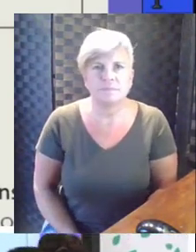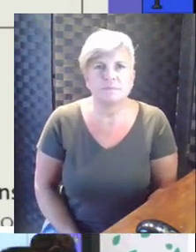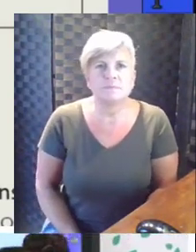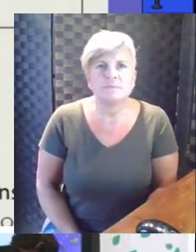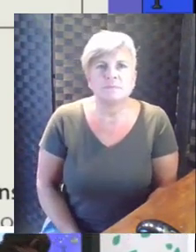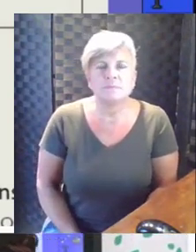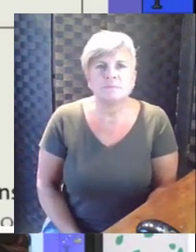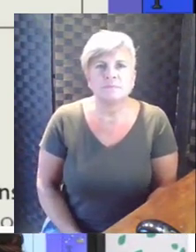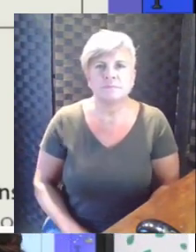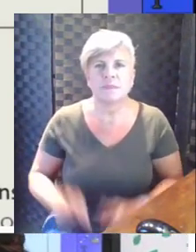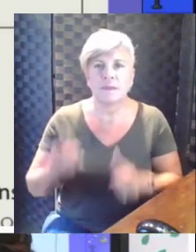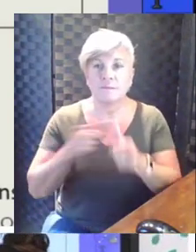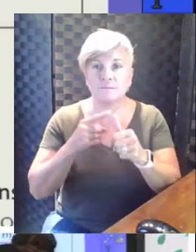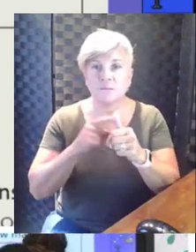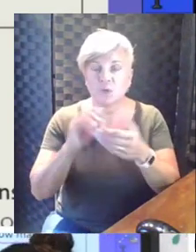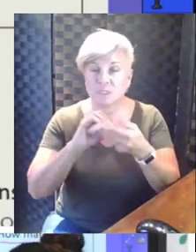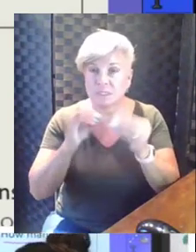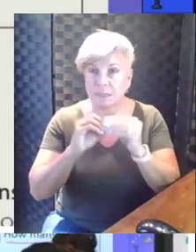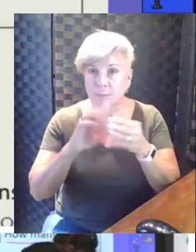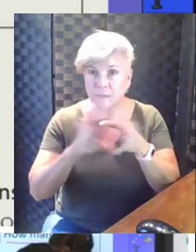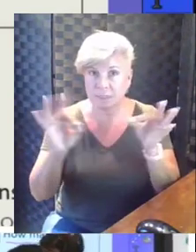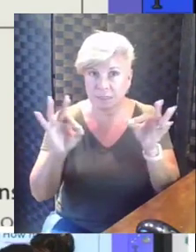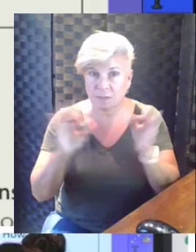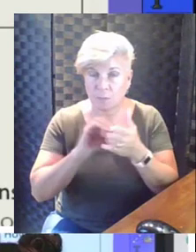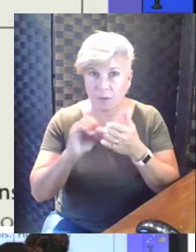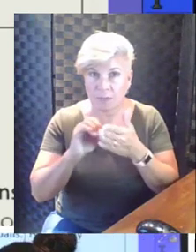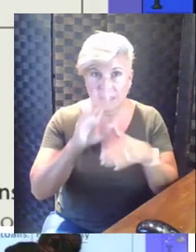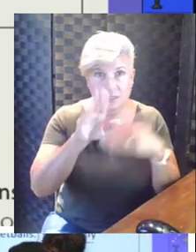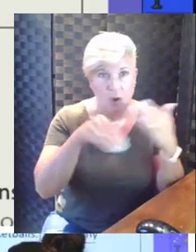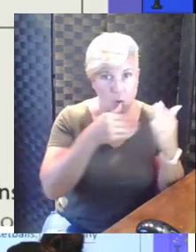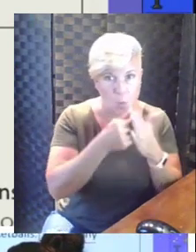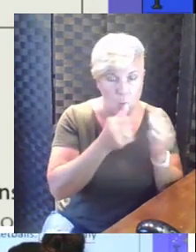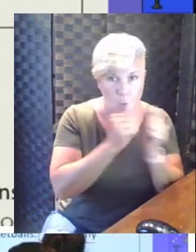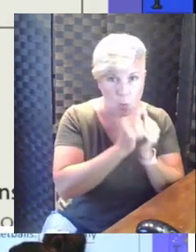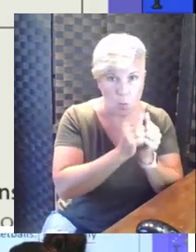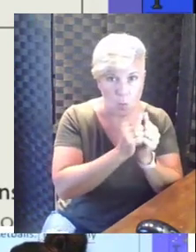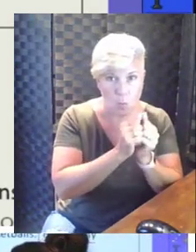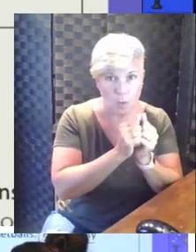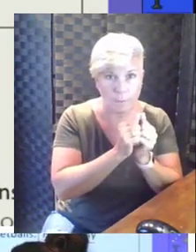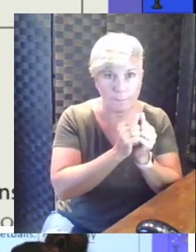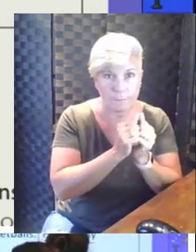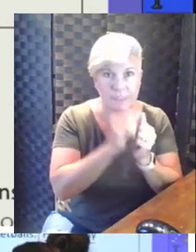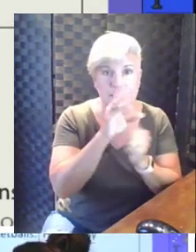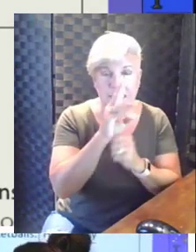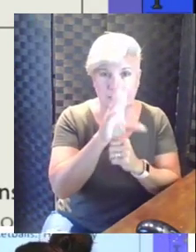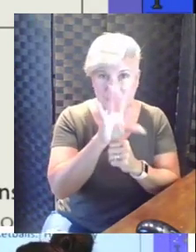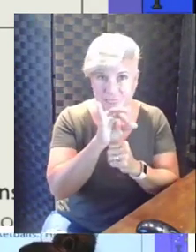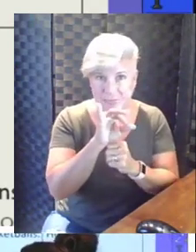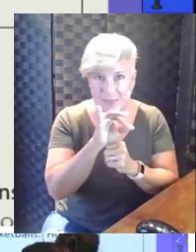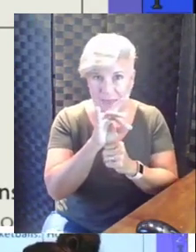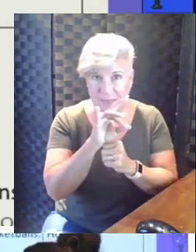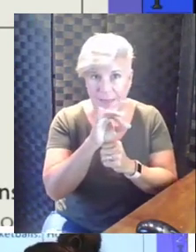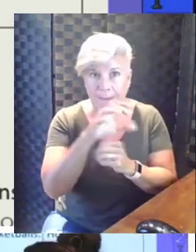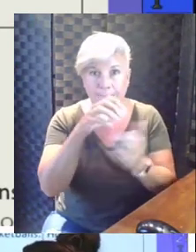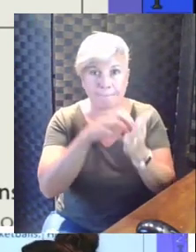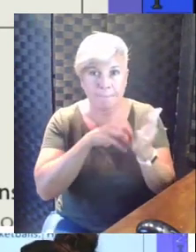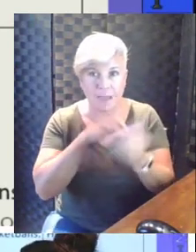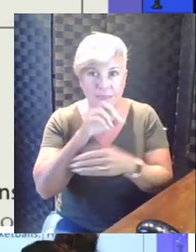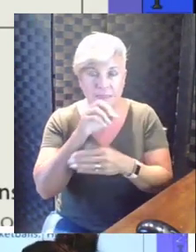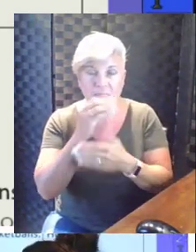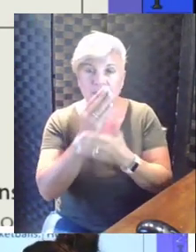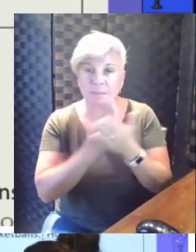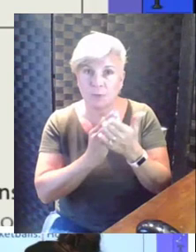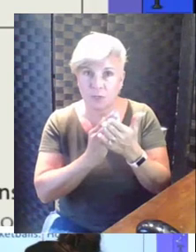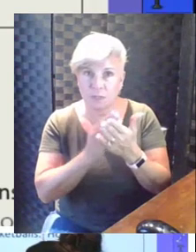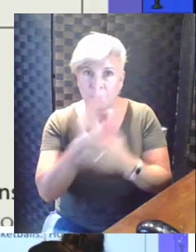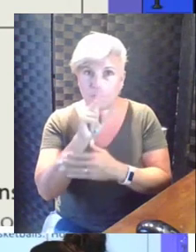The first equation we could write is our whole, 68, minus the